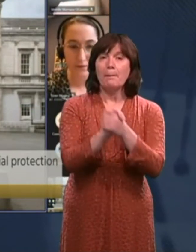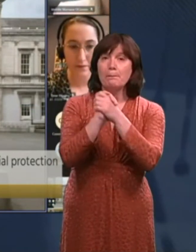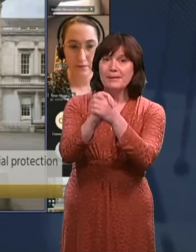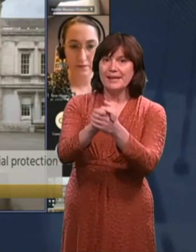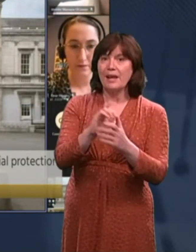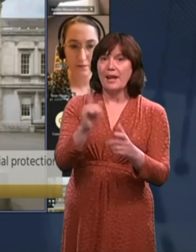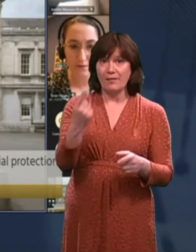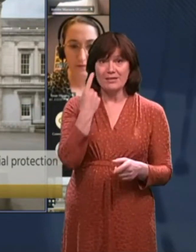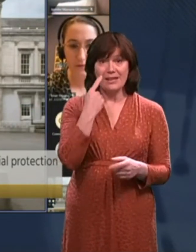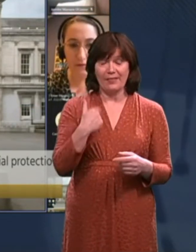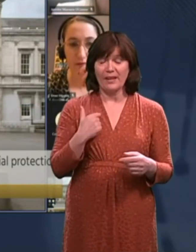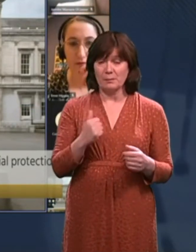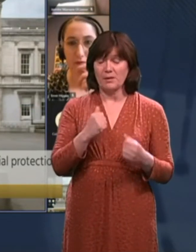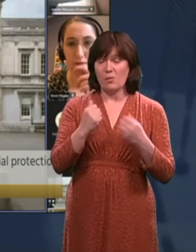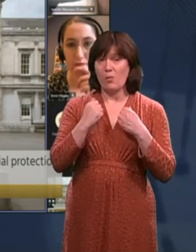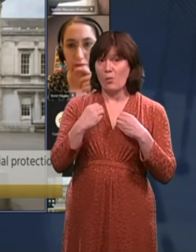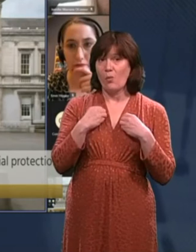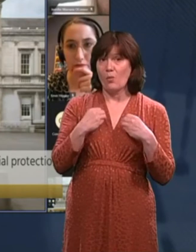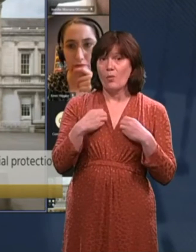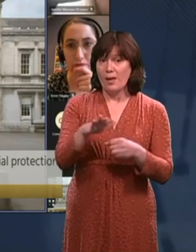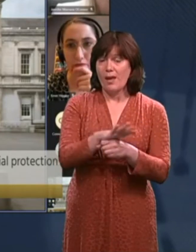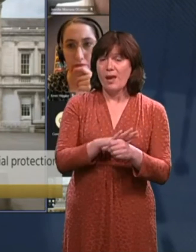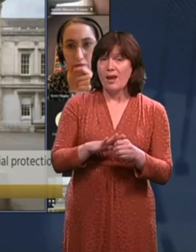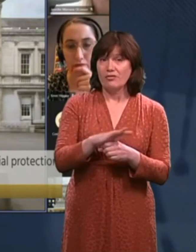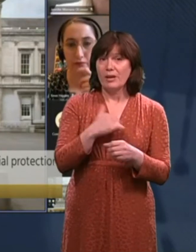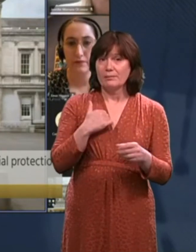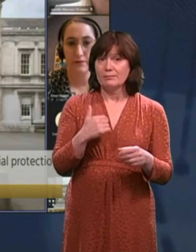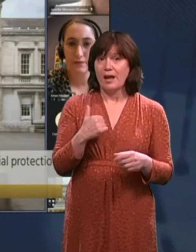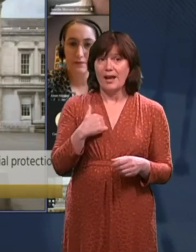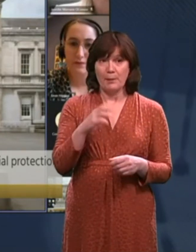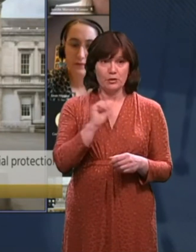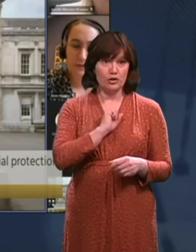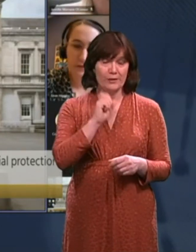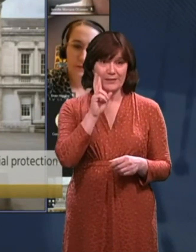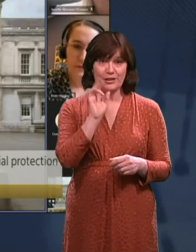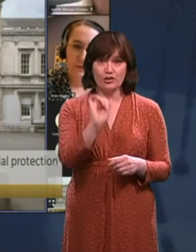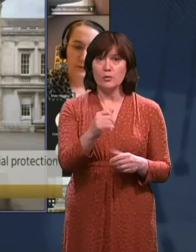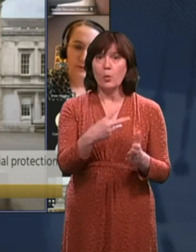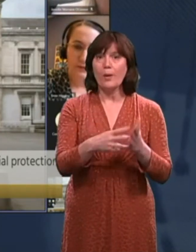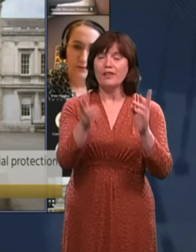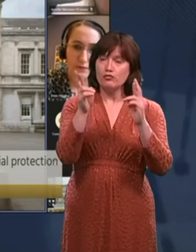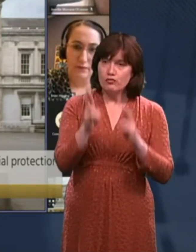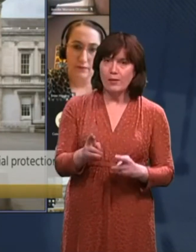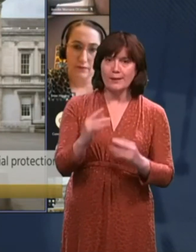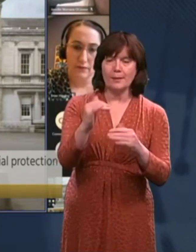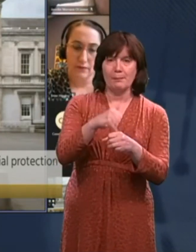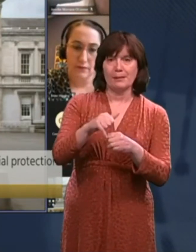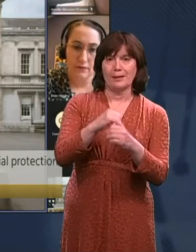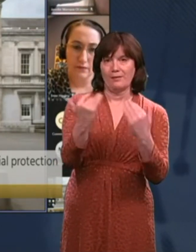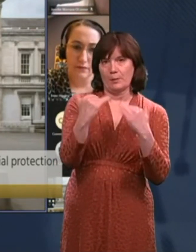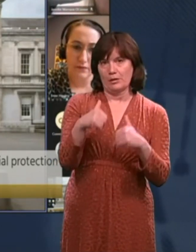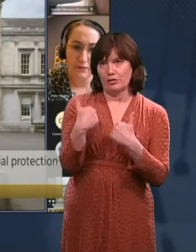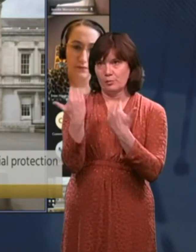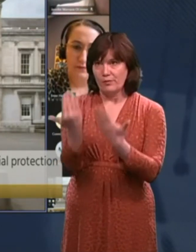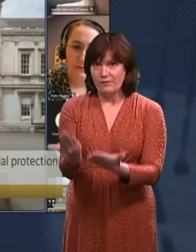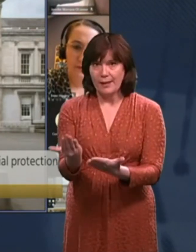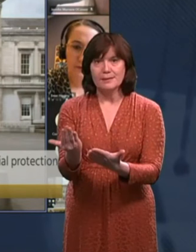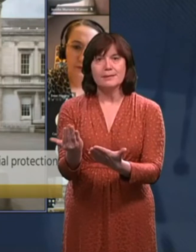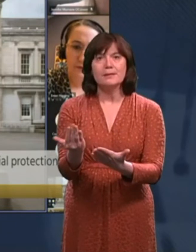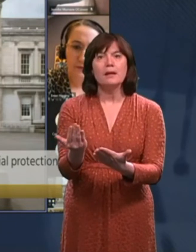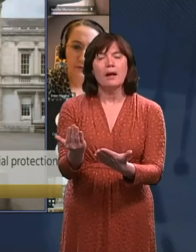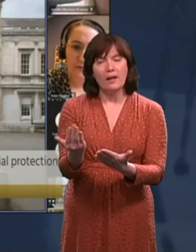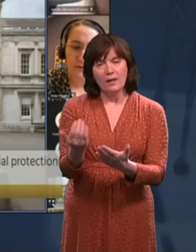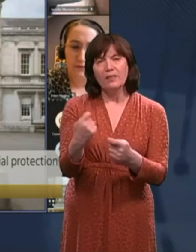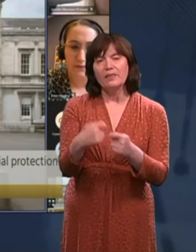seen that in my constituency office, I'm not sure, I'm sure you've seen it in yours too, when the correct medical information goes in, the